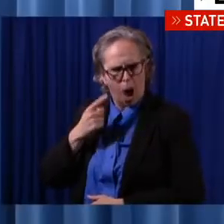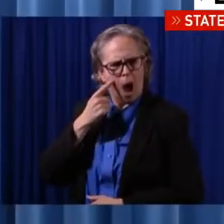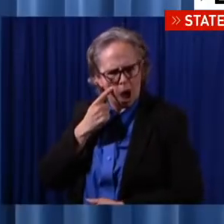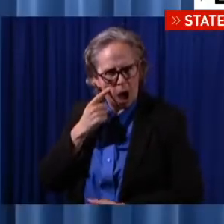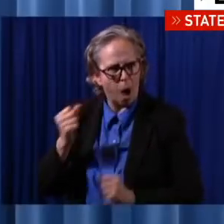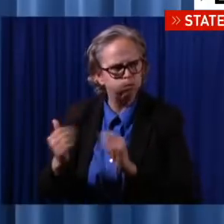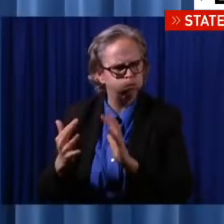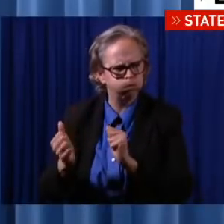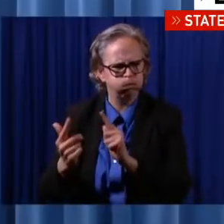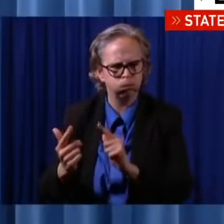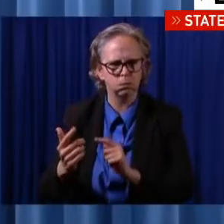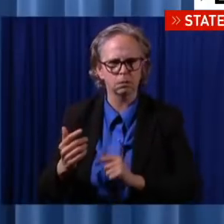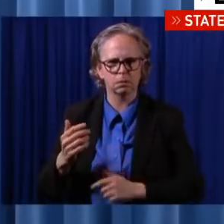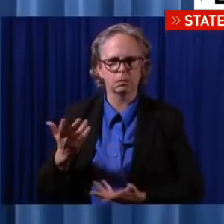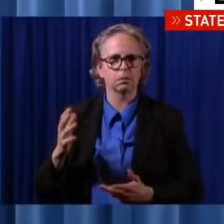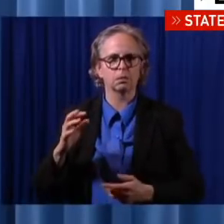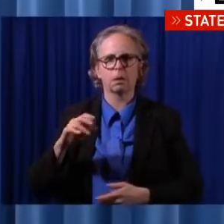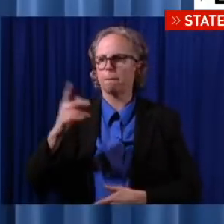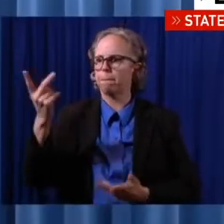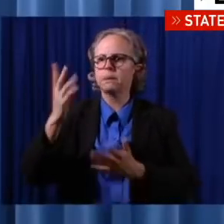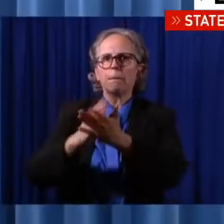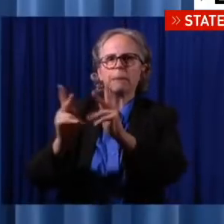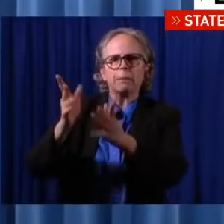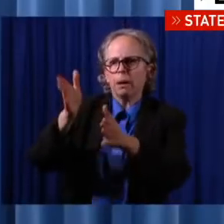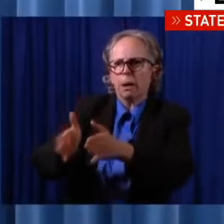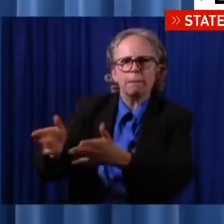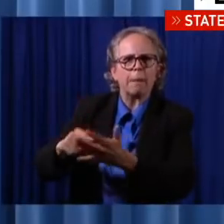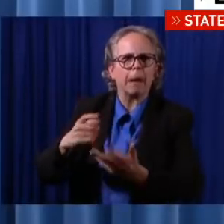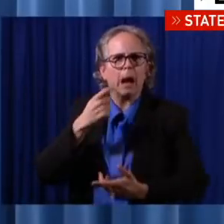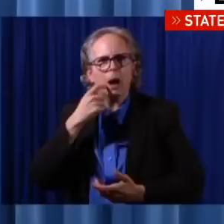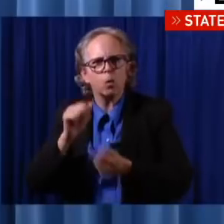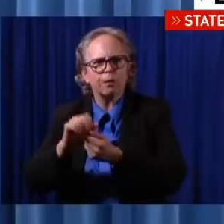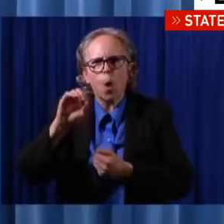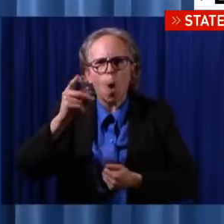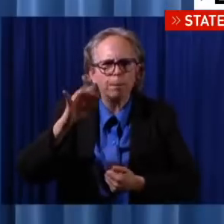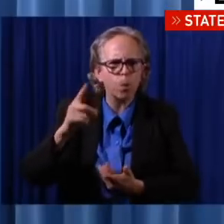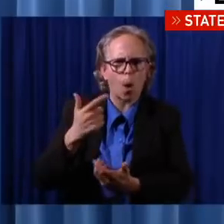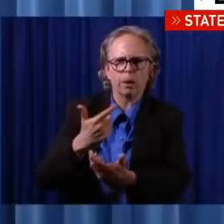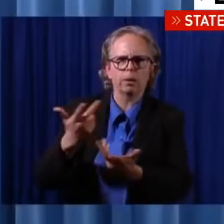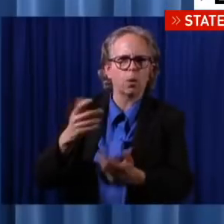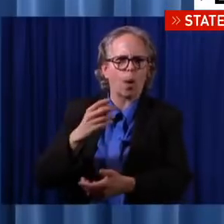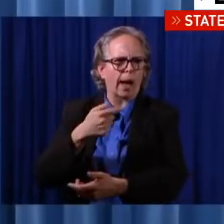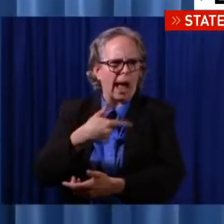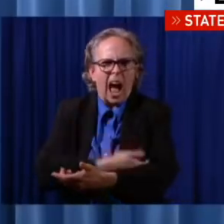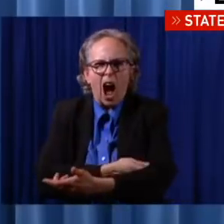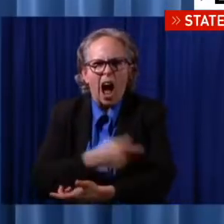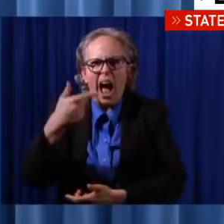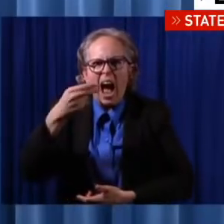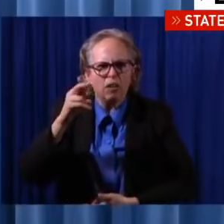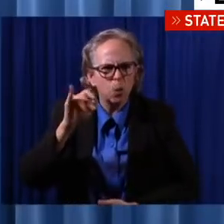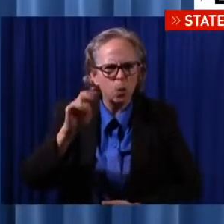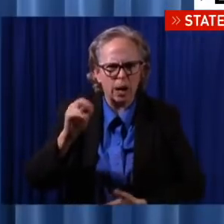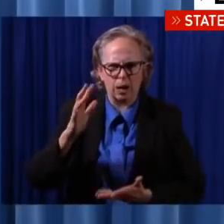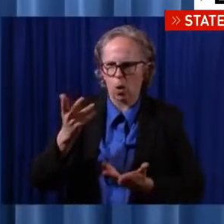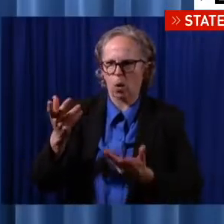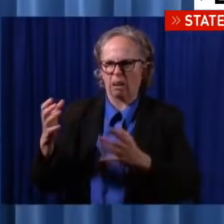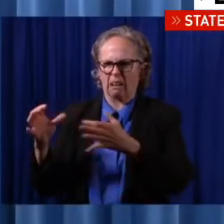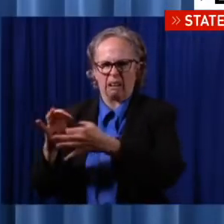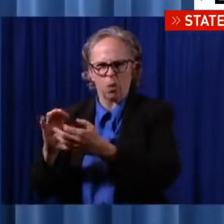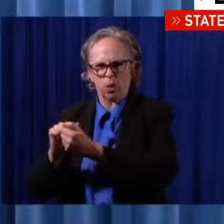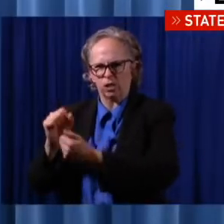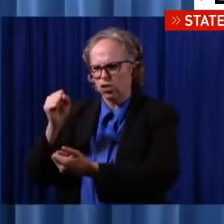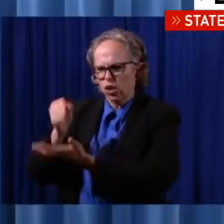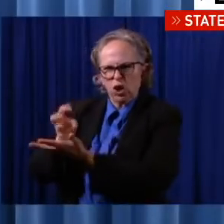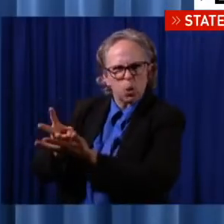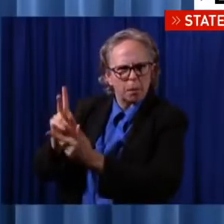opiate epidemic is police working with people, the social work people on that side of it,